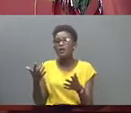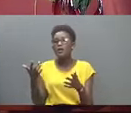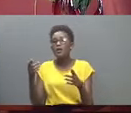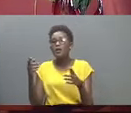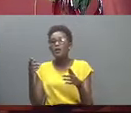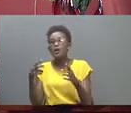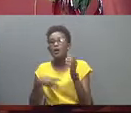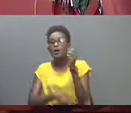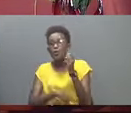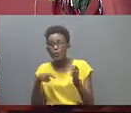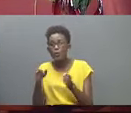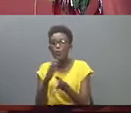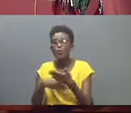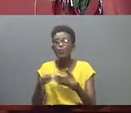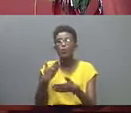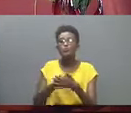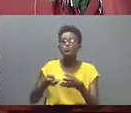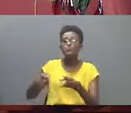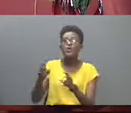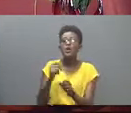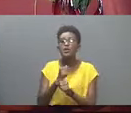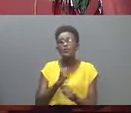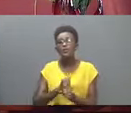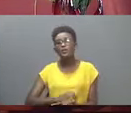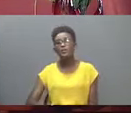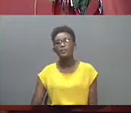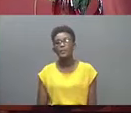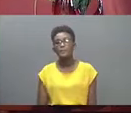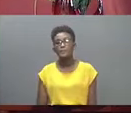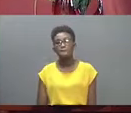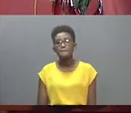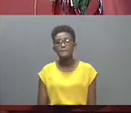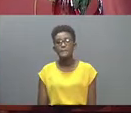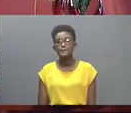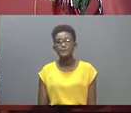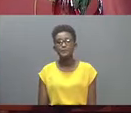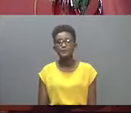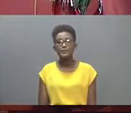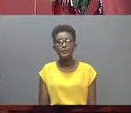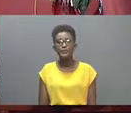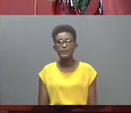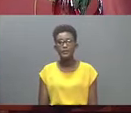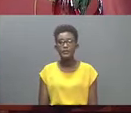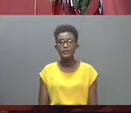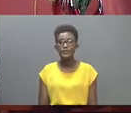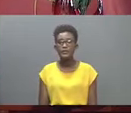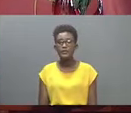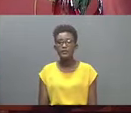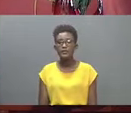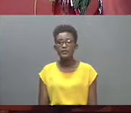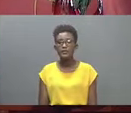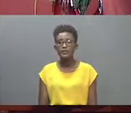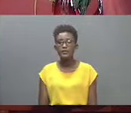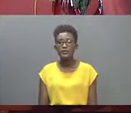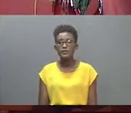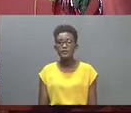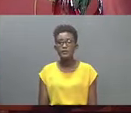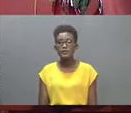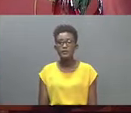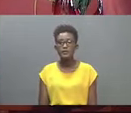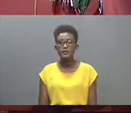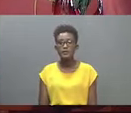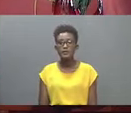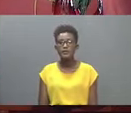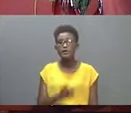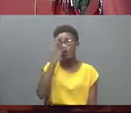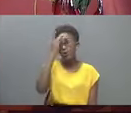through his proxies. Satan ni uri inyuma y'ubujura bwose akoresheje abantu bamukorera cyangwa akoresheje uburiganya bwe bwose.